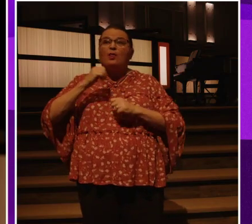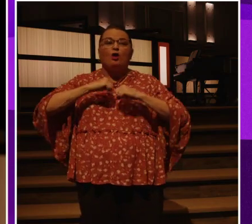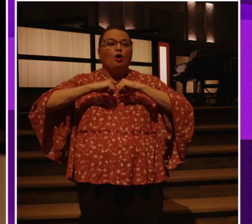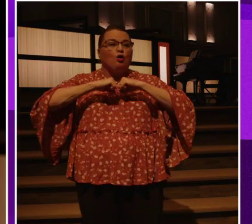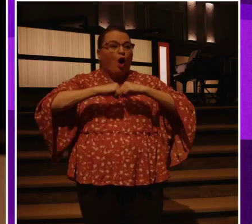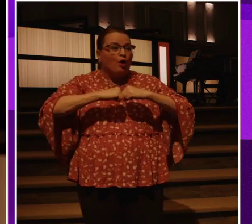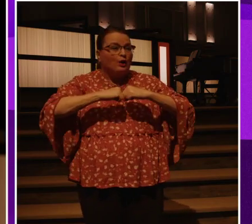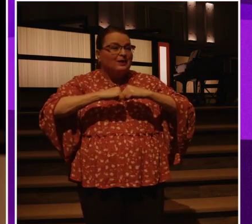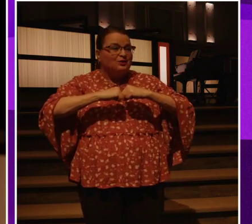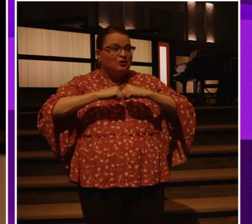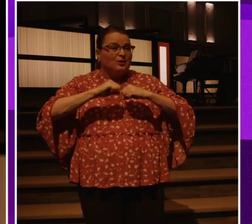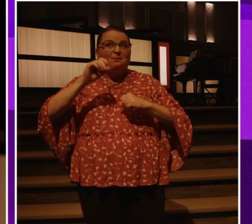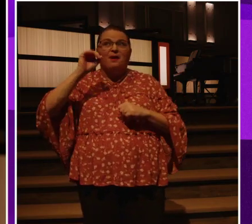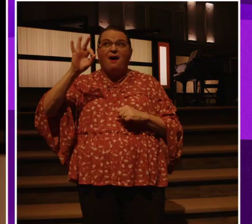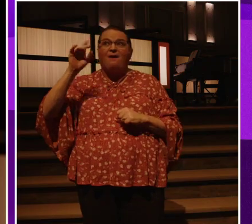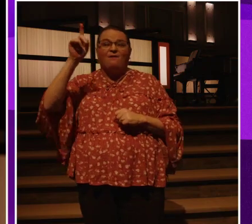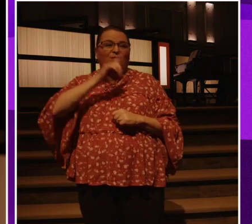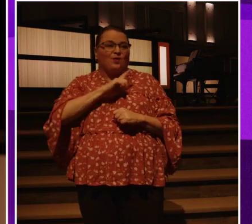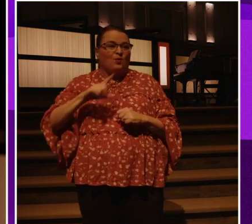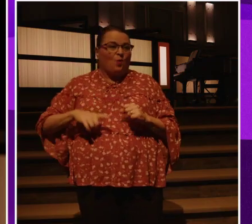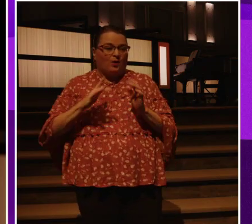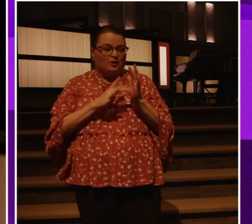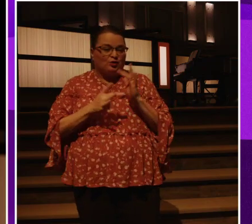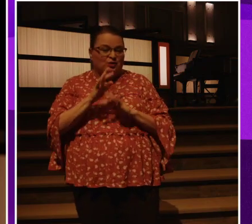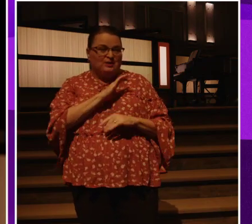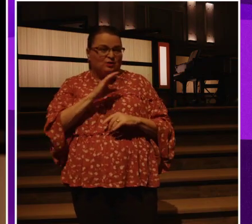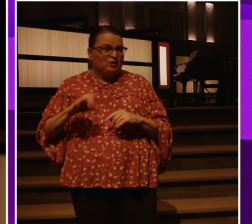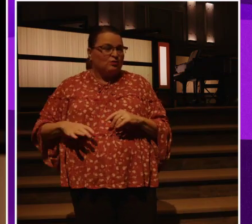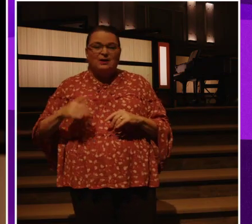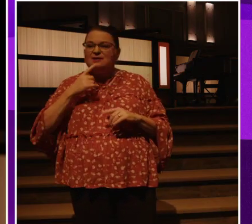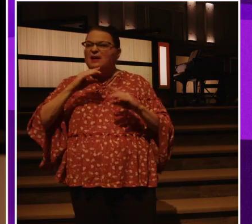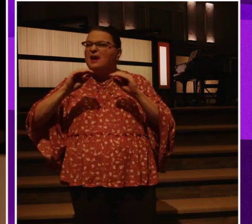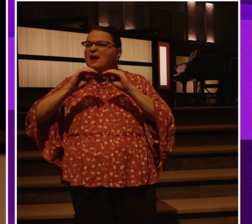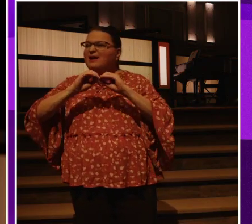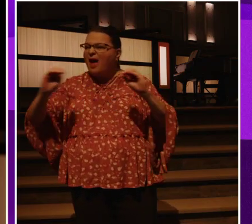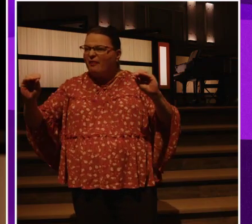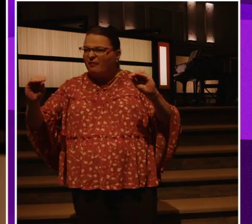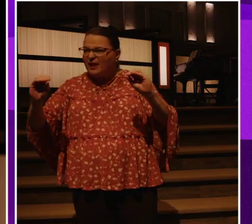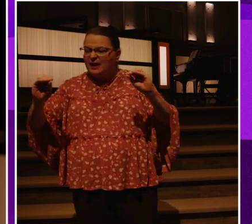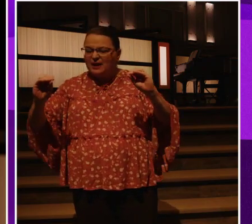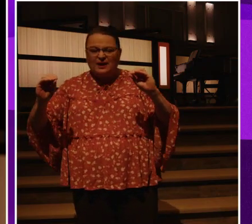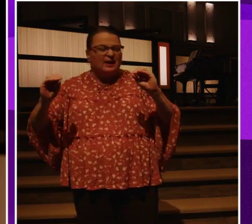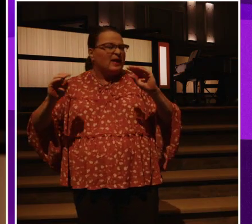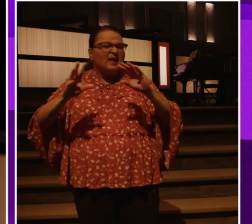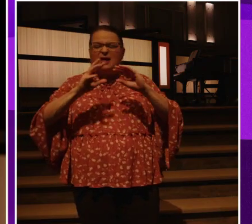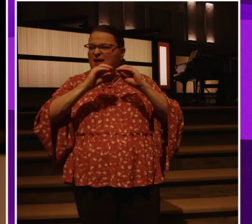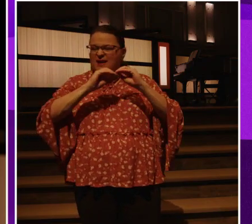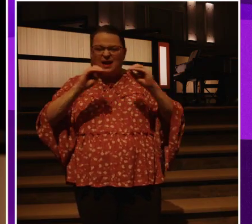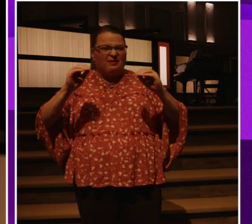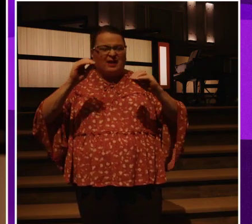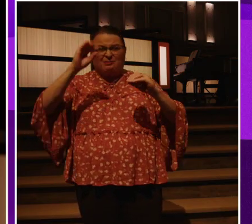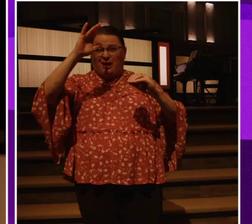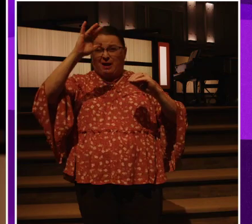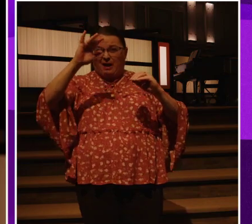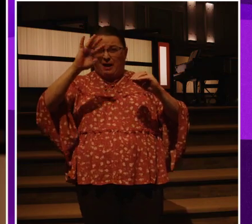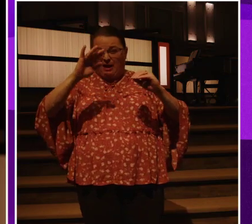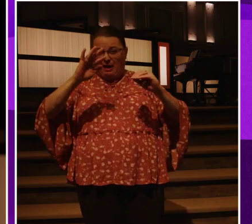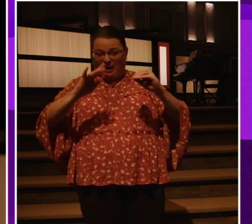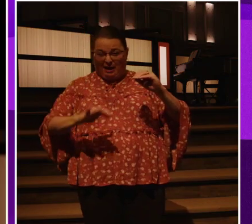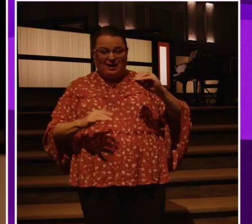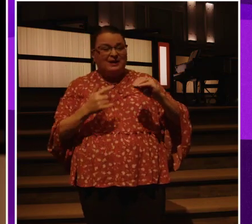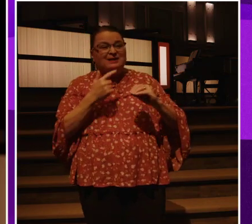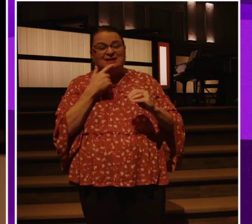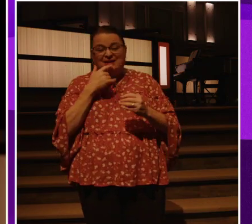of the Lord Jesus Christ. Romans 8 says nothing, and then mentions 17 things and finishes